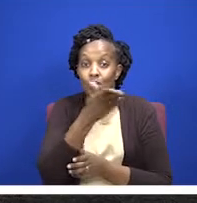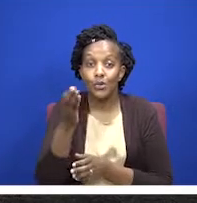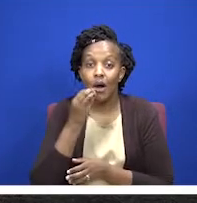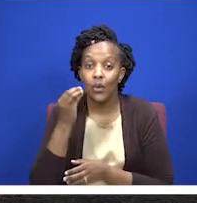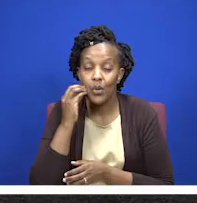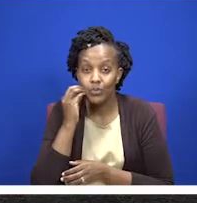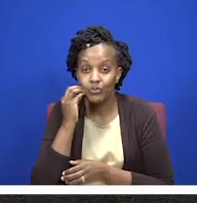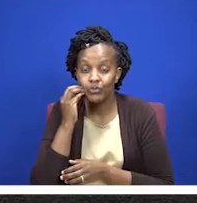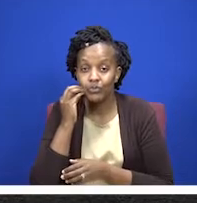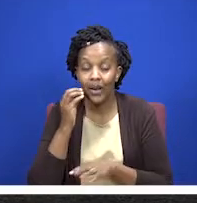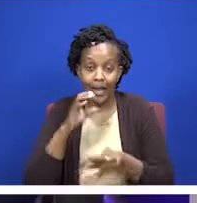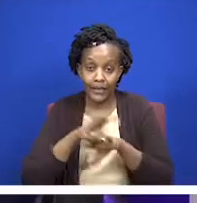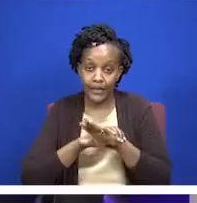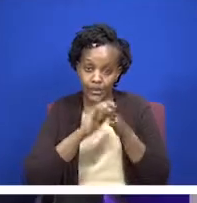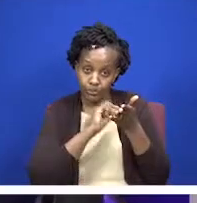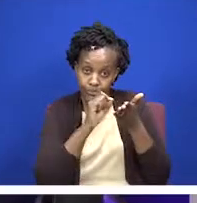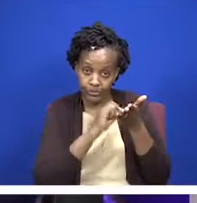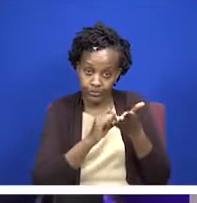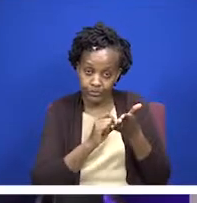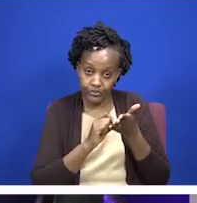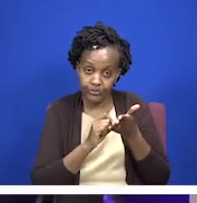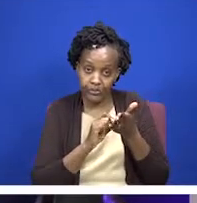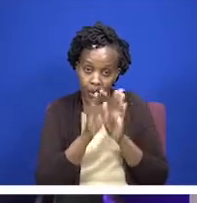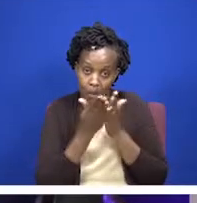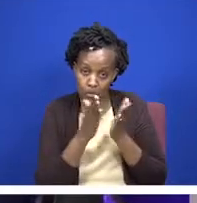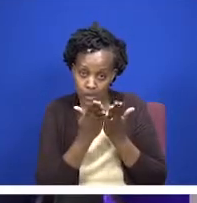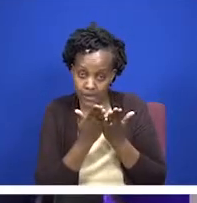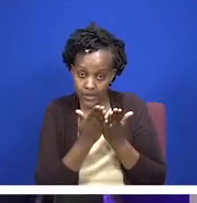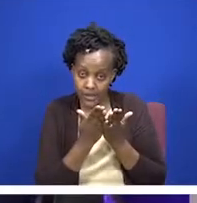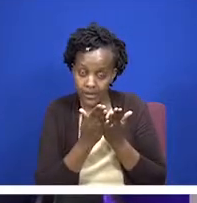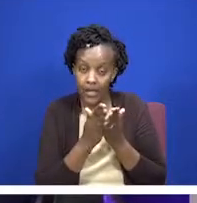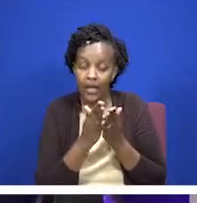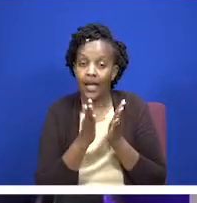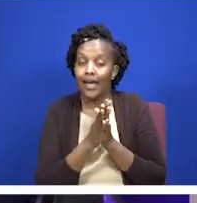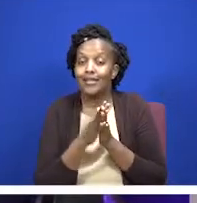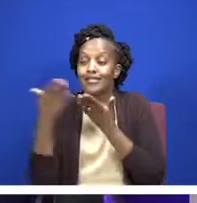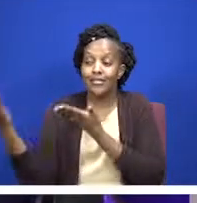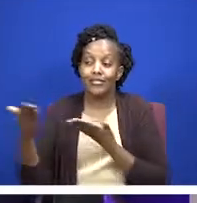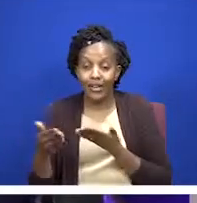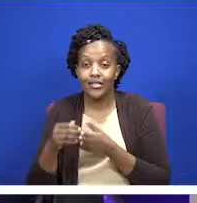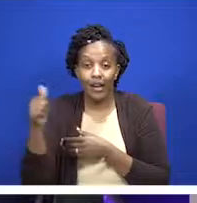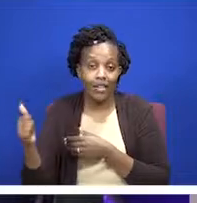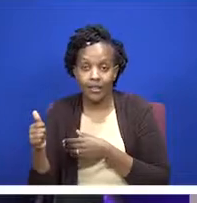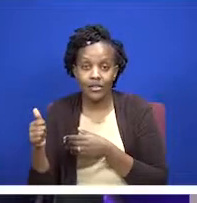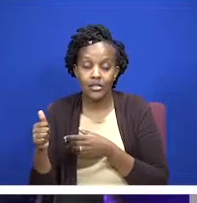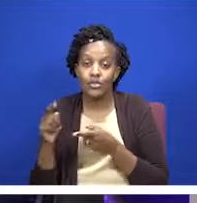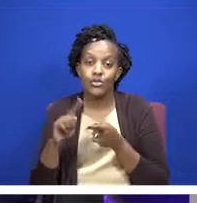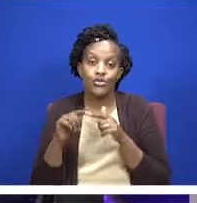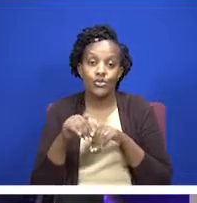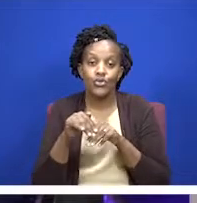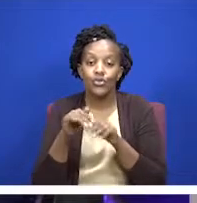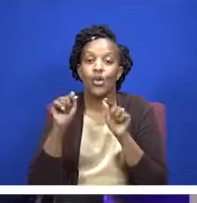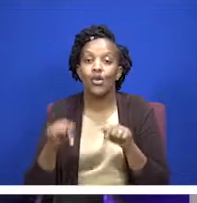you to sit, take your notebooks and your pens, you sit and invite anyone who might be around you so that we can follow